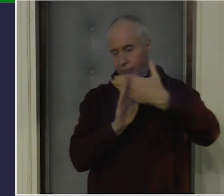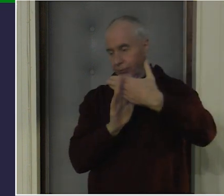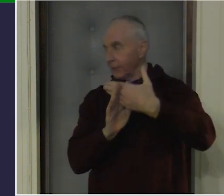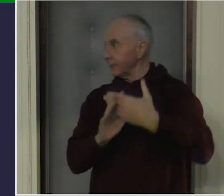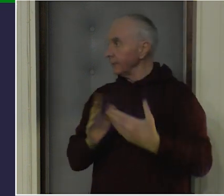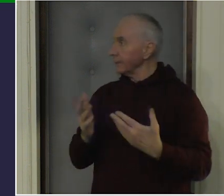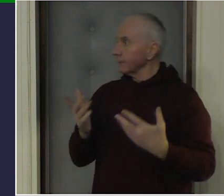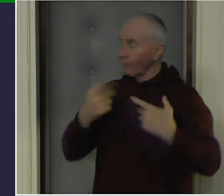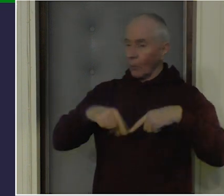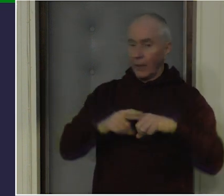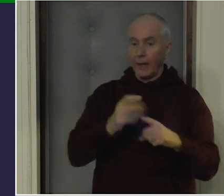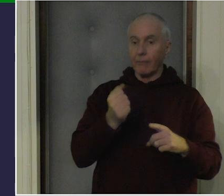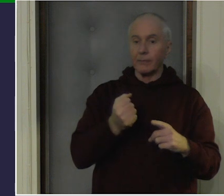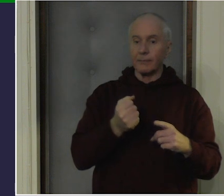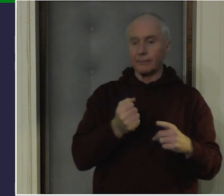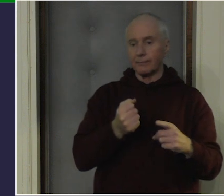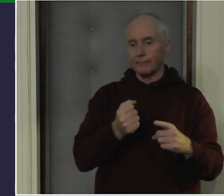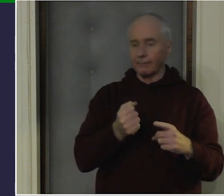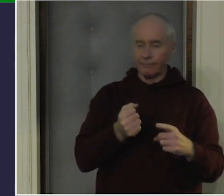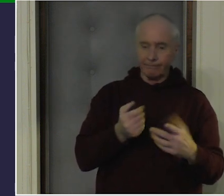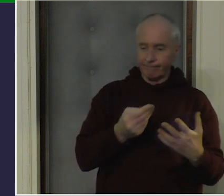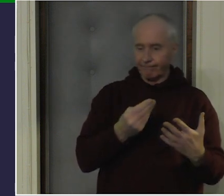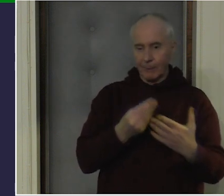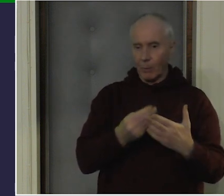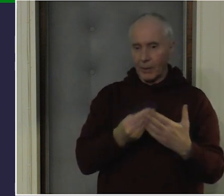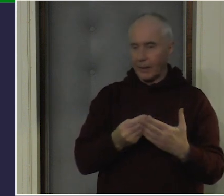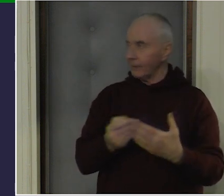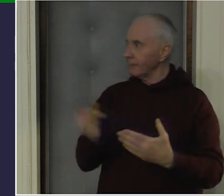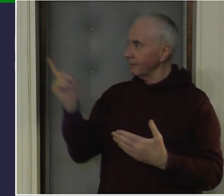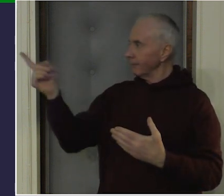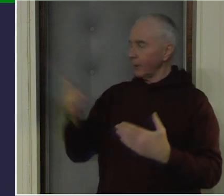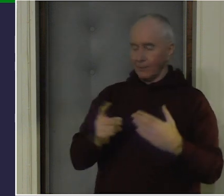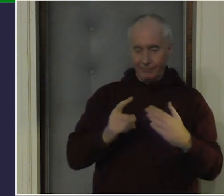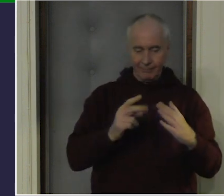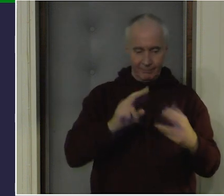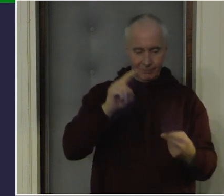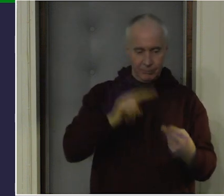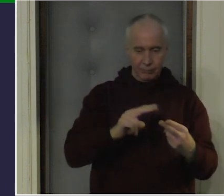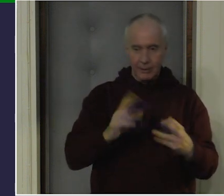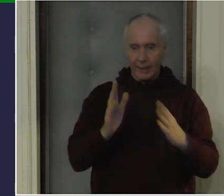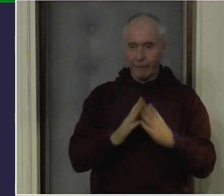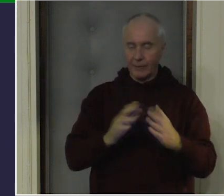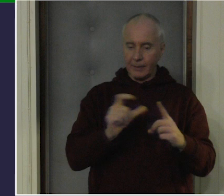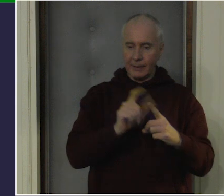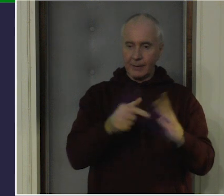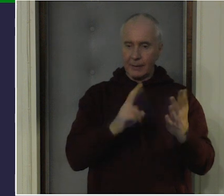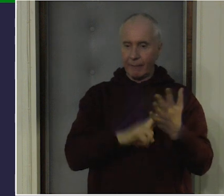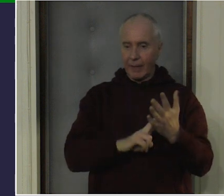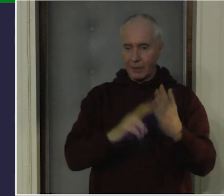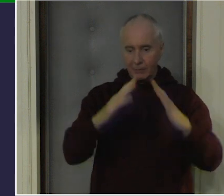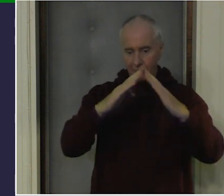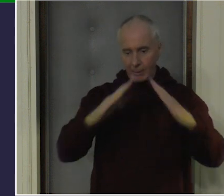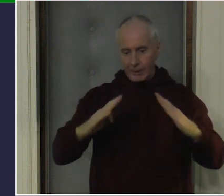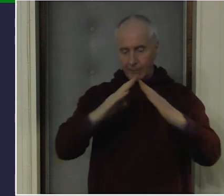we've got more money, so we don't have a prism costing £1.50. We have diffraction gratings costing thousands of